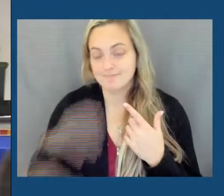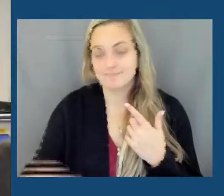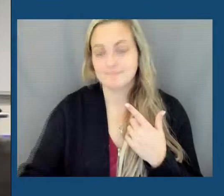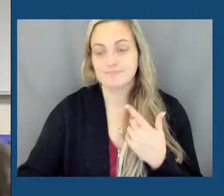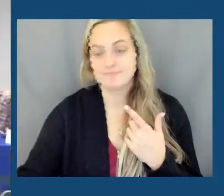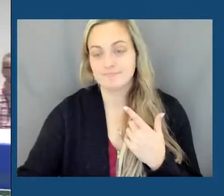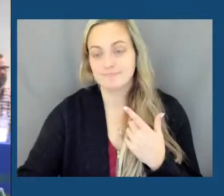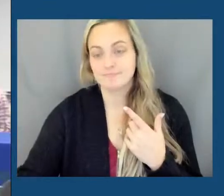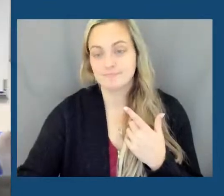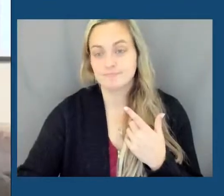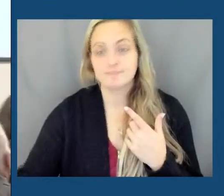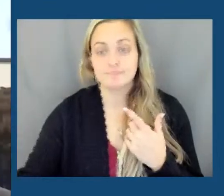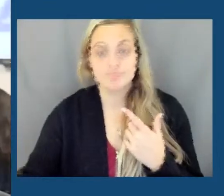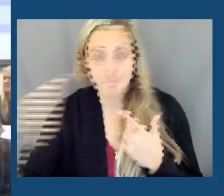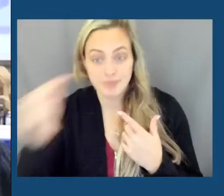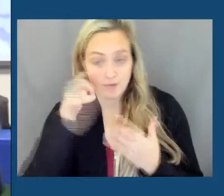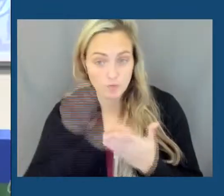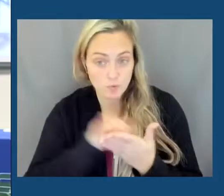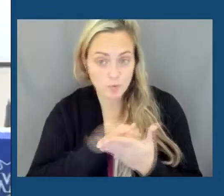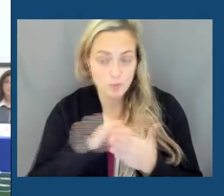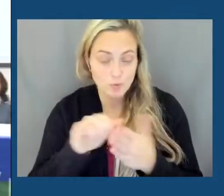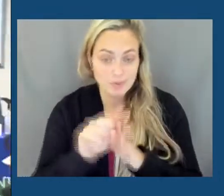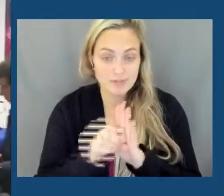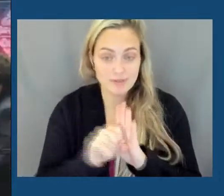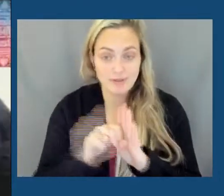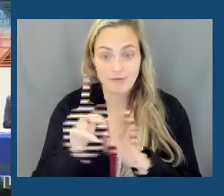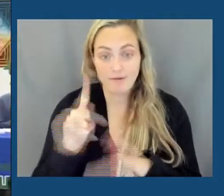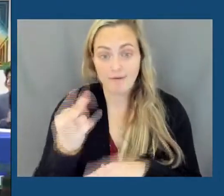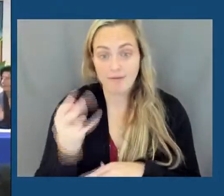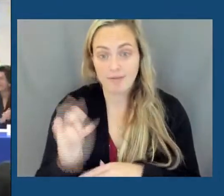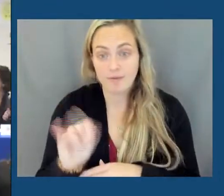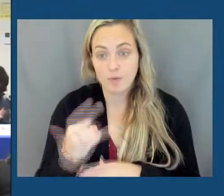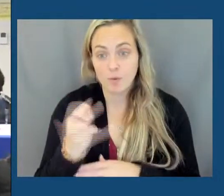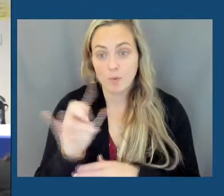the Governor of New York State, Kathy Hochul,